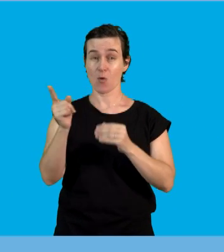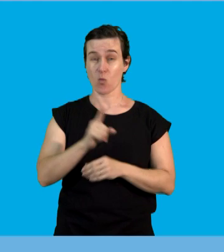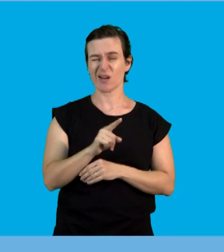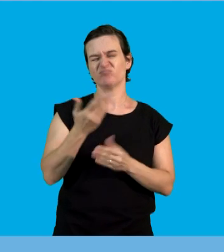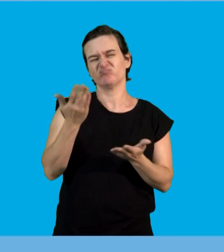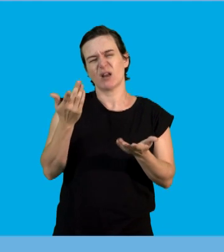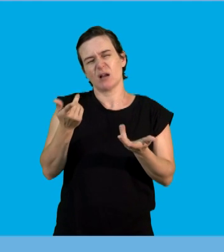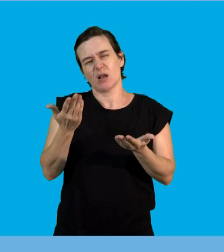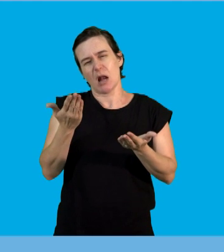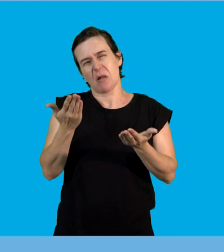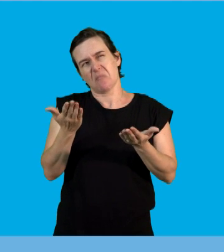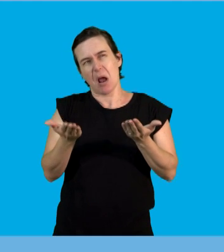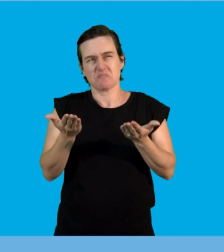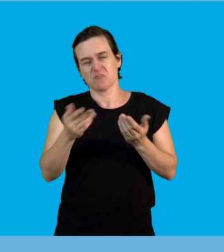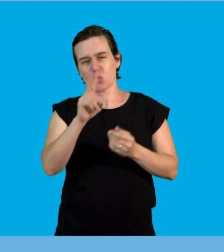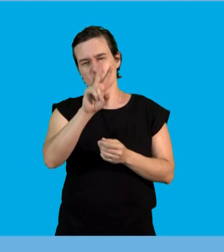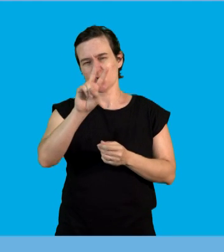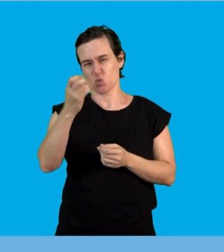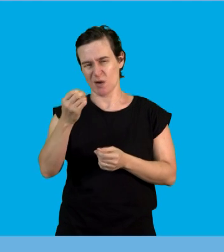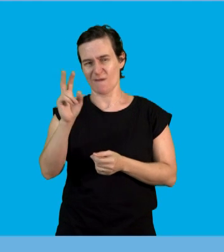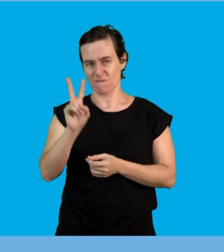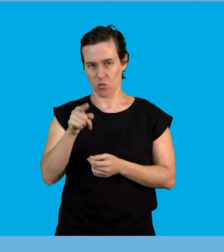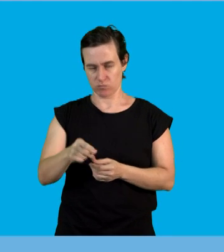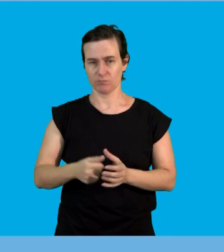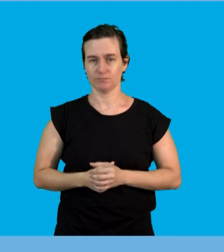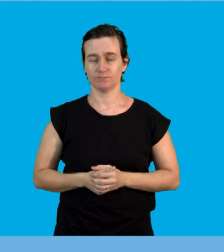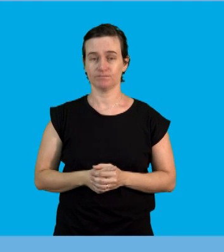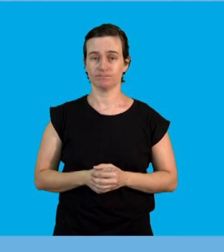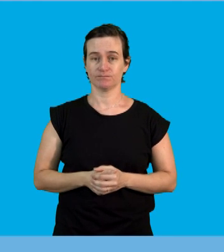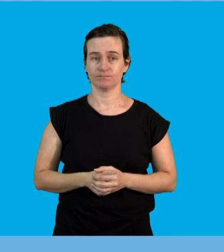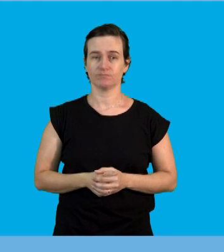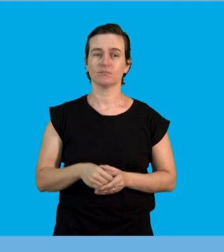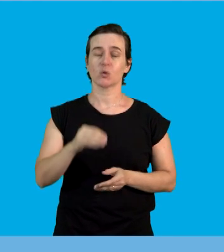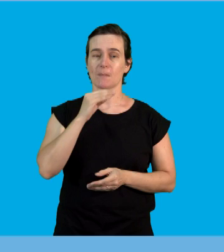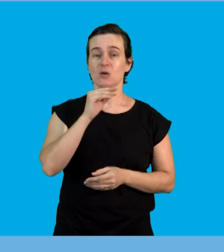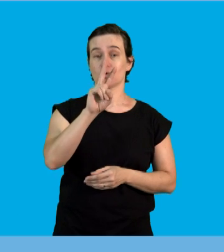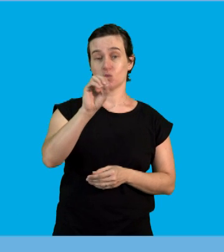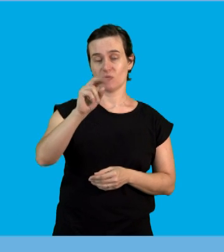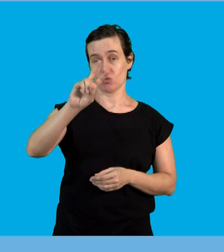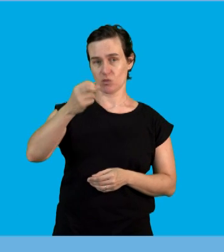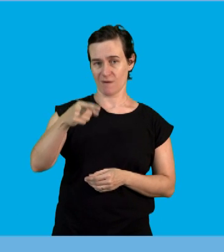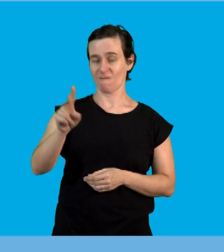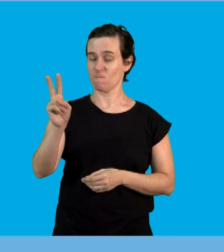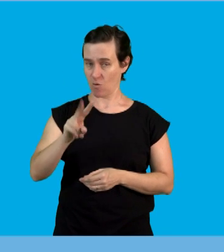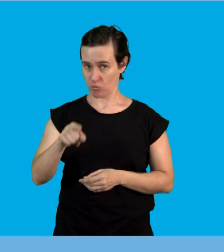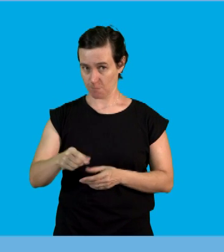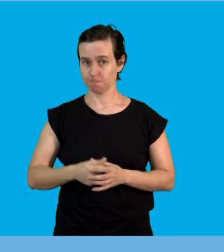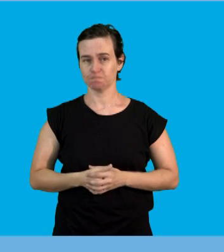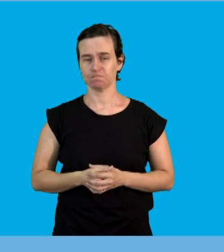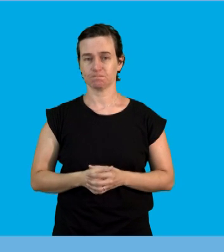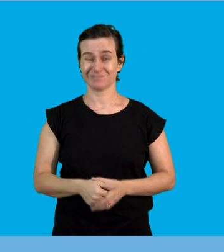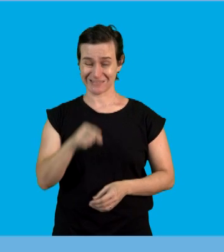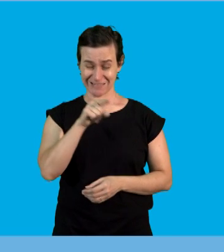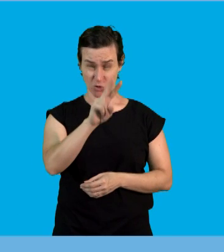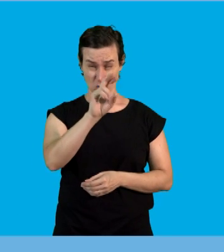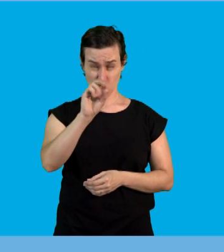volts. Remember that this V, it is 4 volts. So therefore, this is going to be 220 volts. Now, that